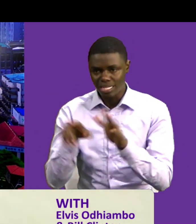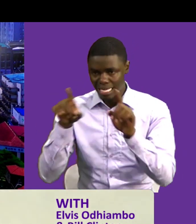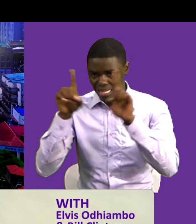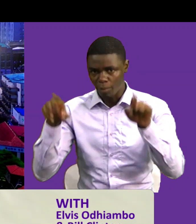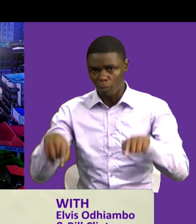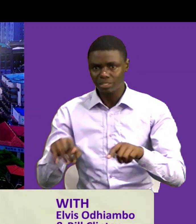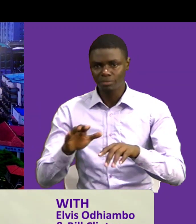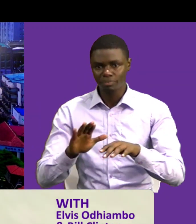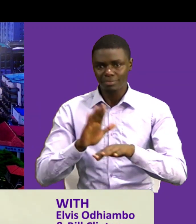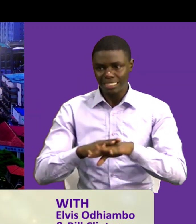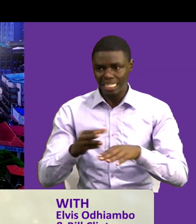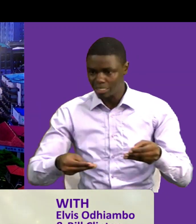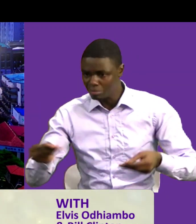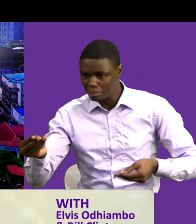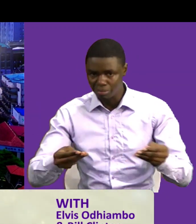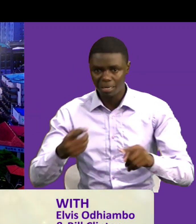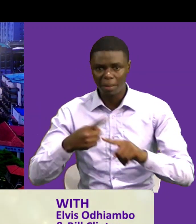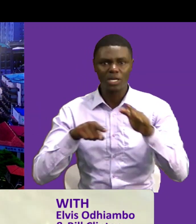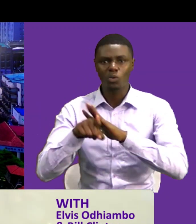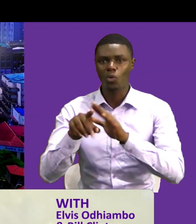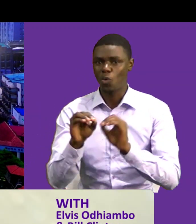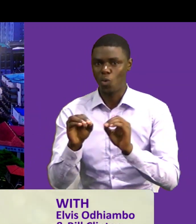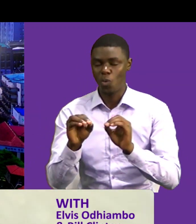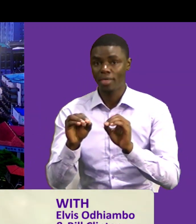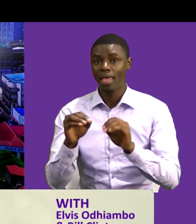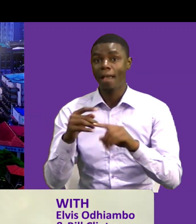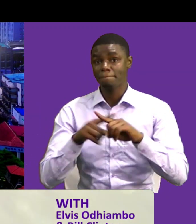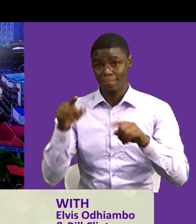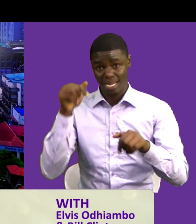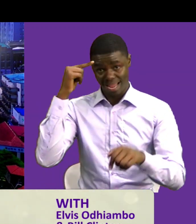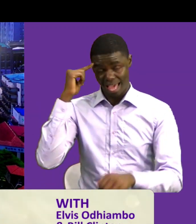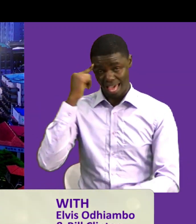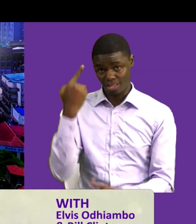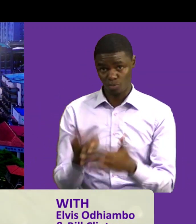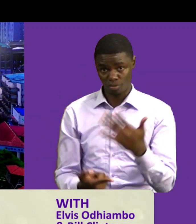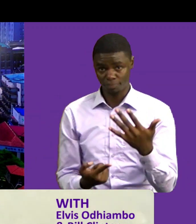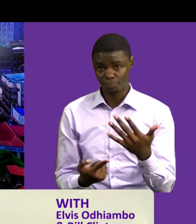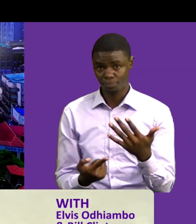box, touches, but there was no goal. But I think